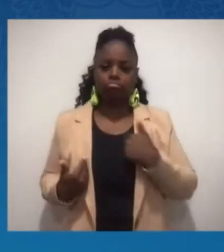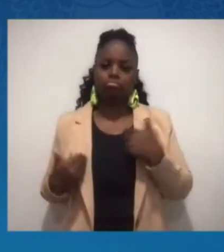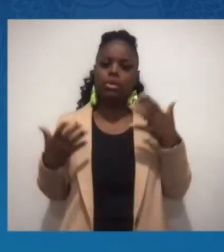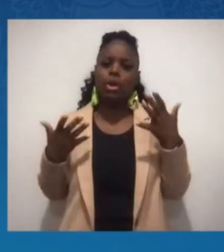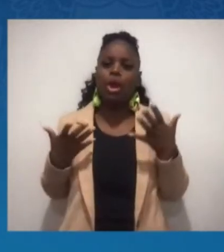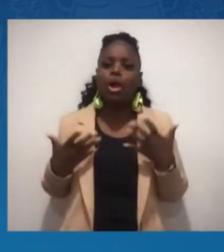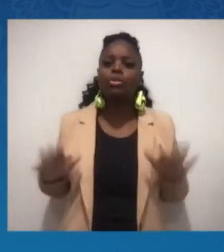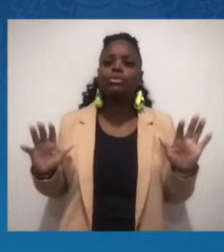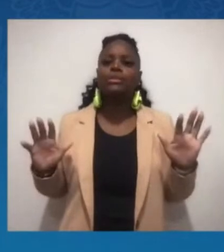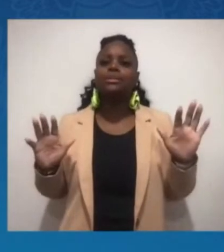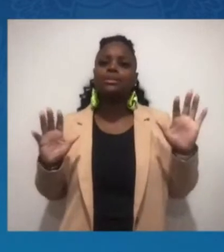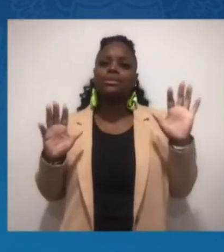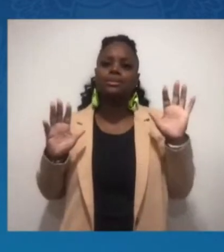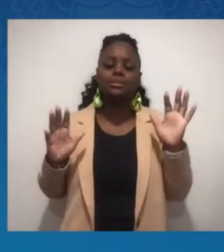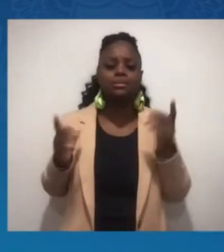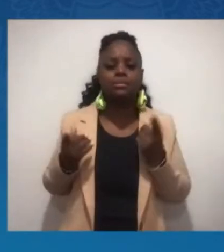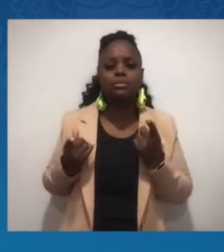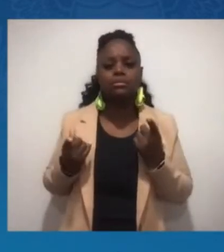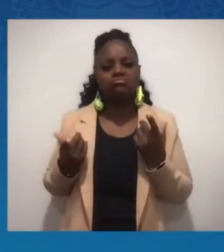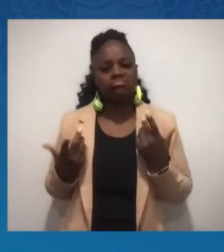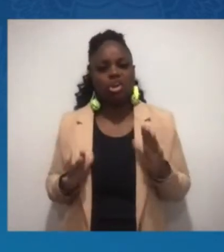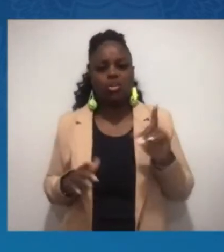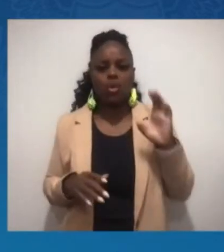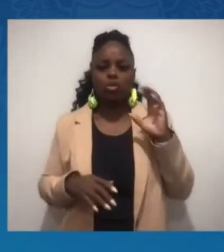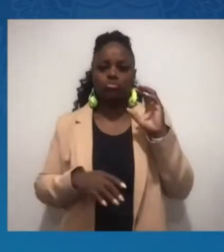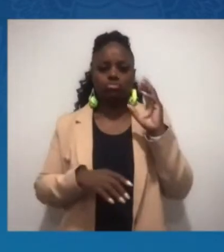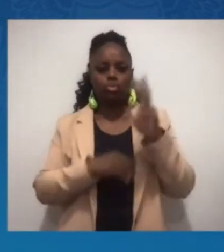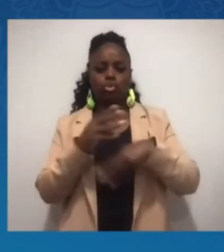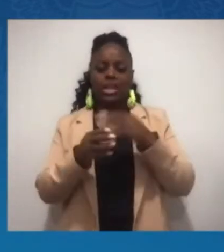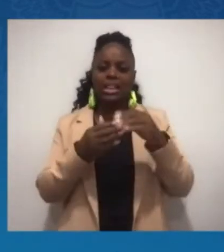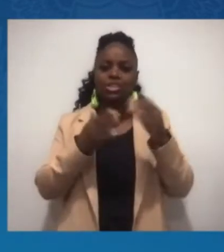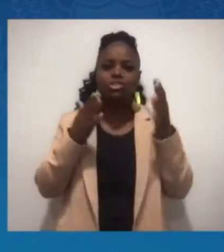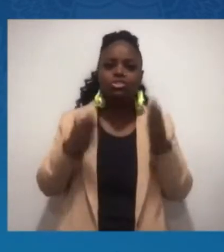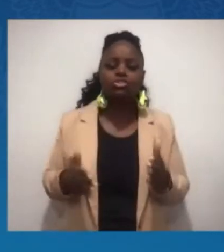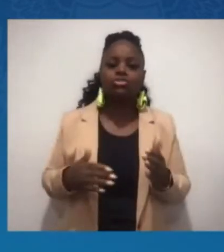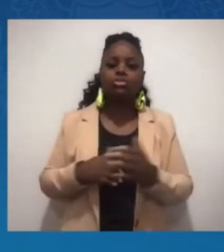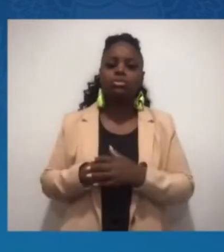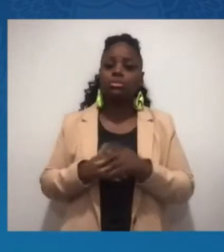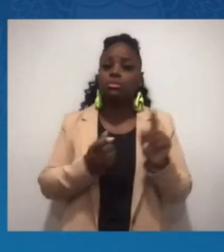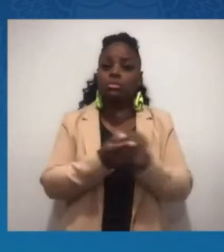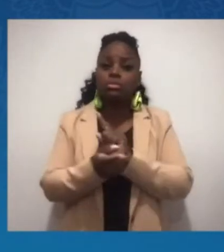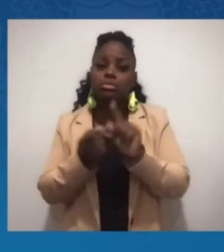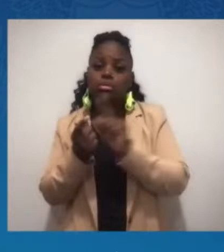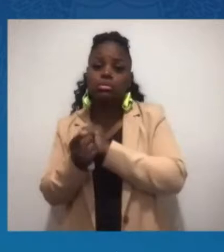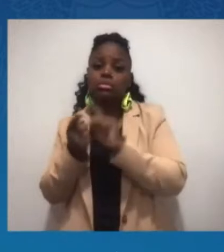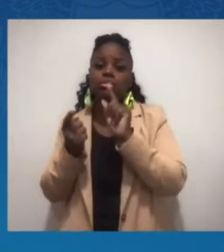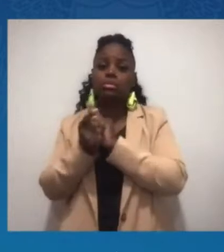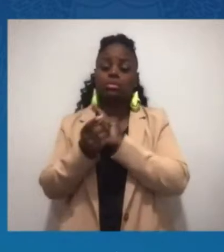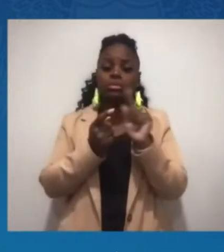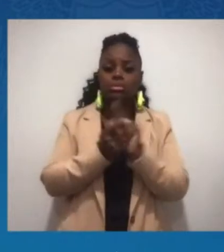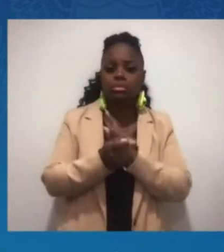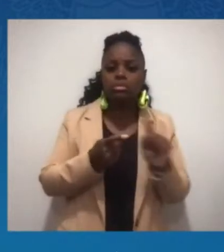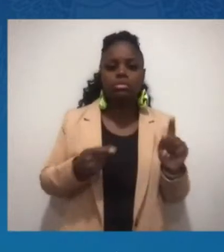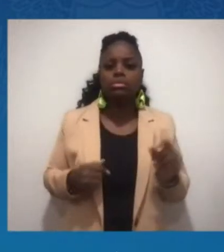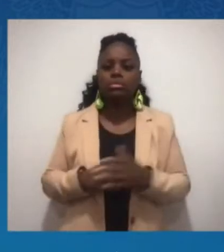literally 100 world leaders, by phone or in person. Presidents, prime ministers, kings, chancellors.